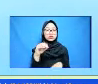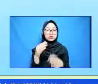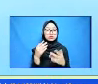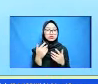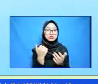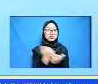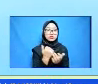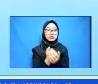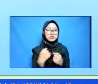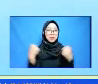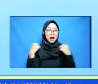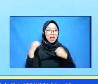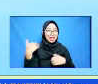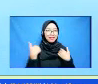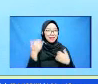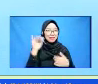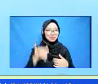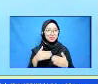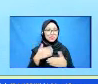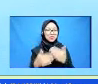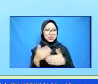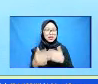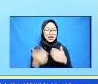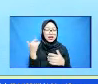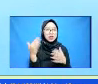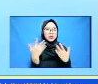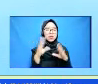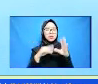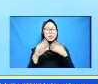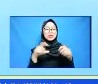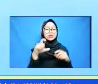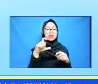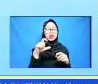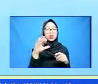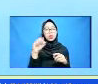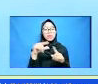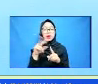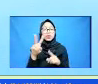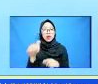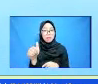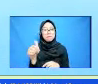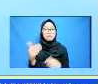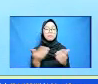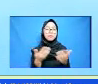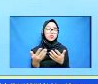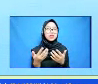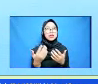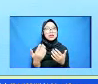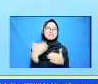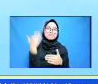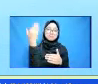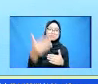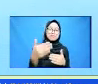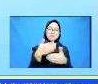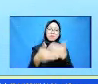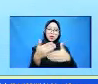the COP26 that's coming up, but also after that, the G20, the leadership within ASEAN. So to